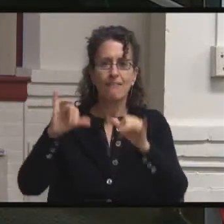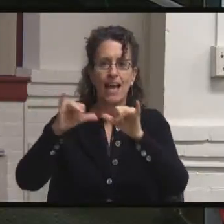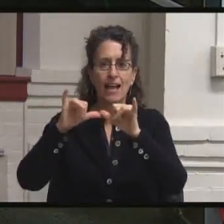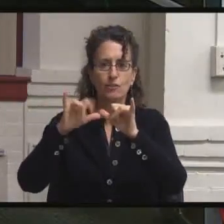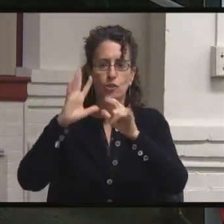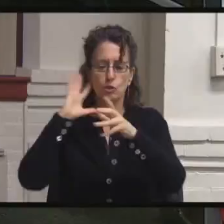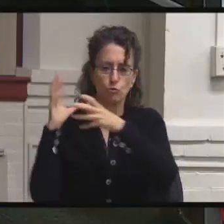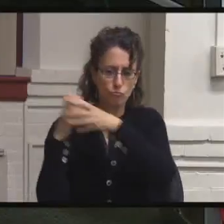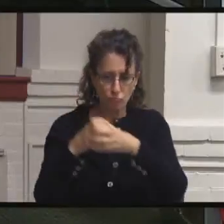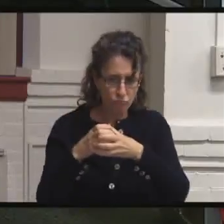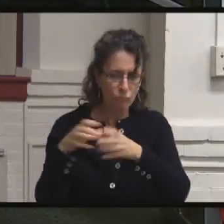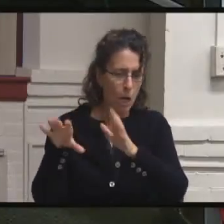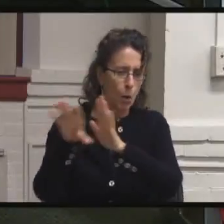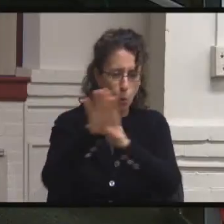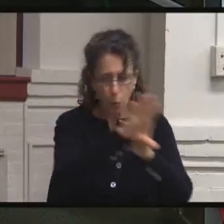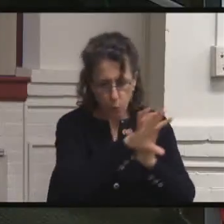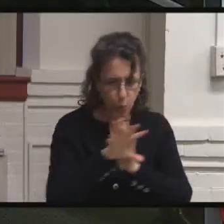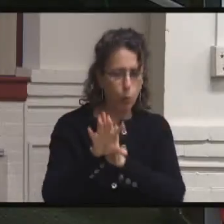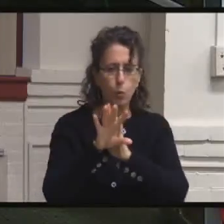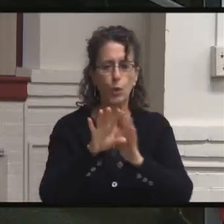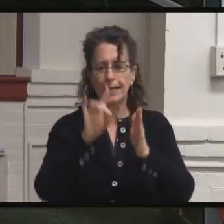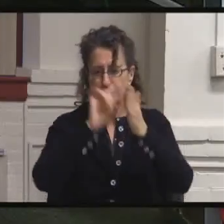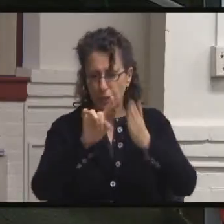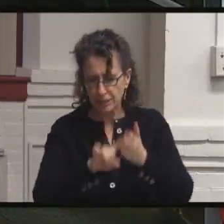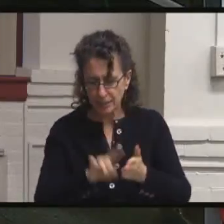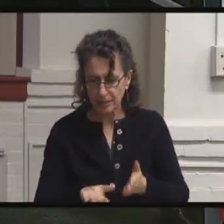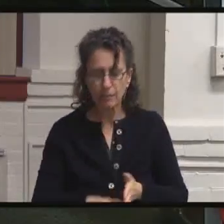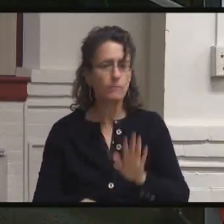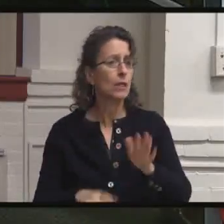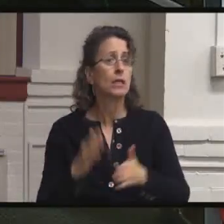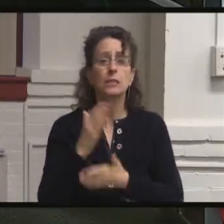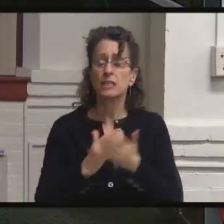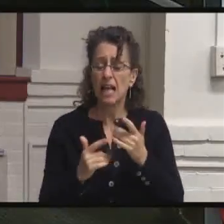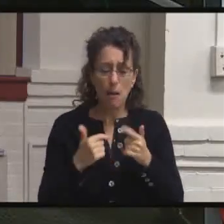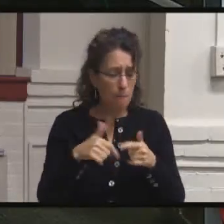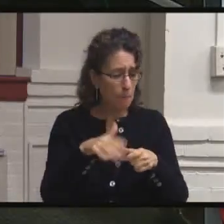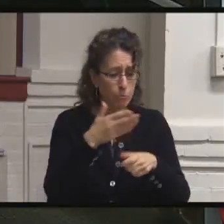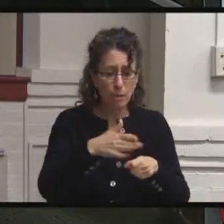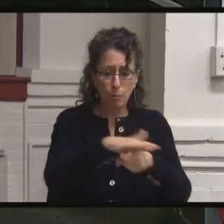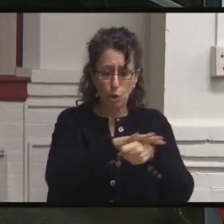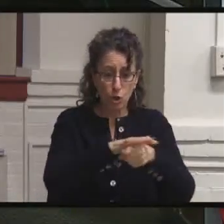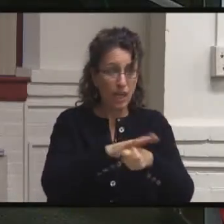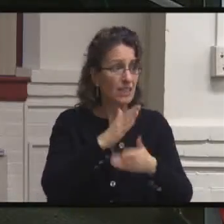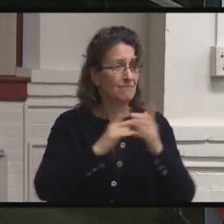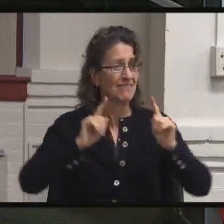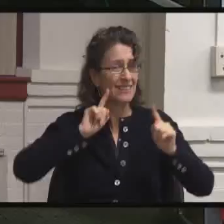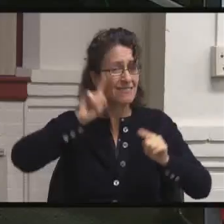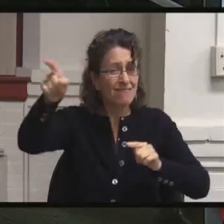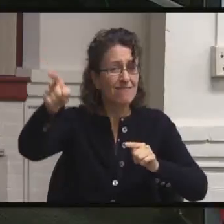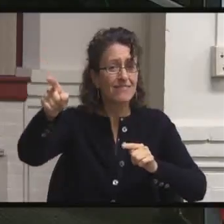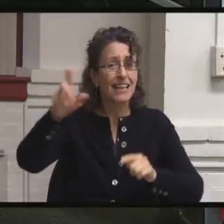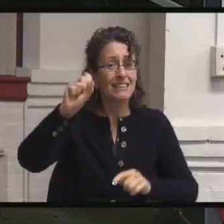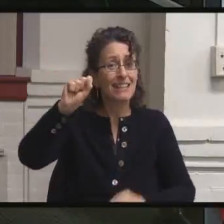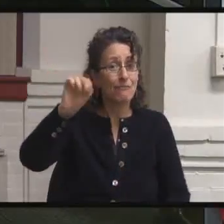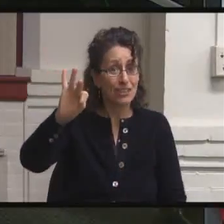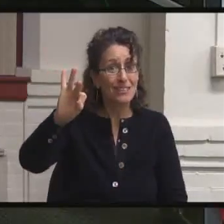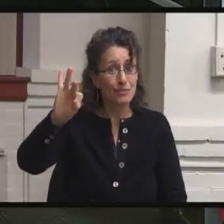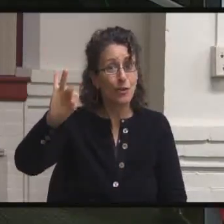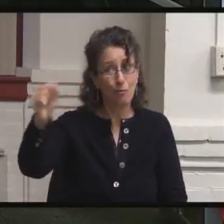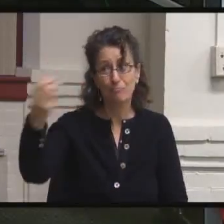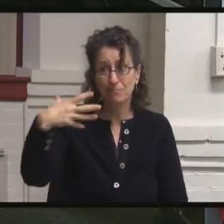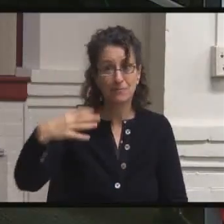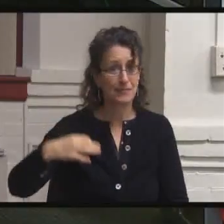brought to the task. They were local firms. There were firms as far away as San Francisco. Each of the